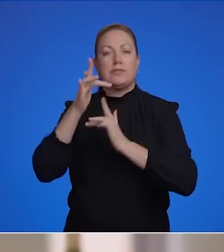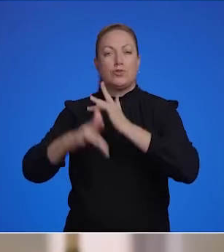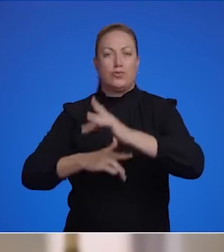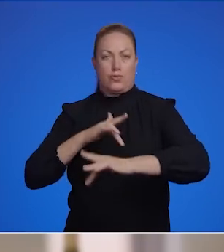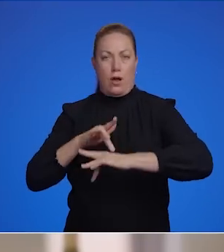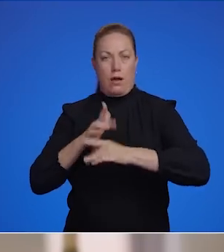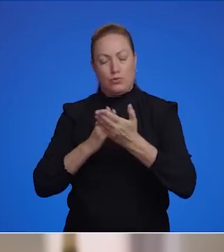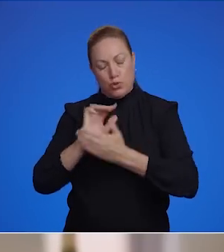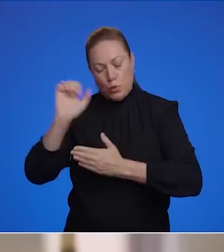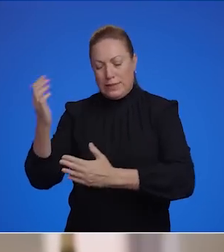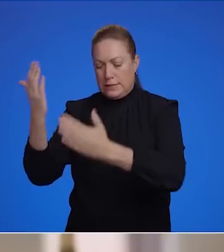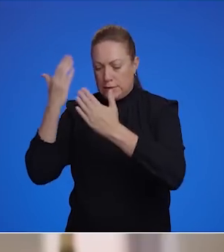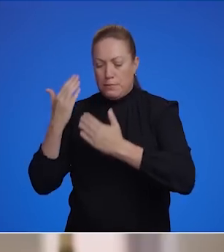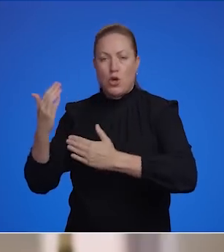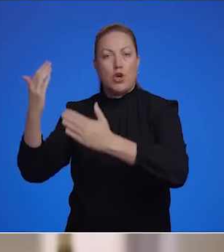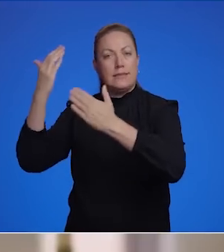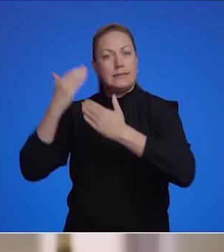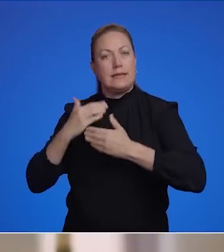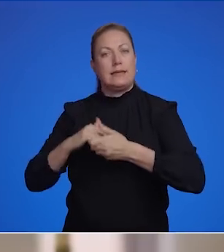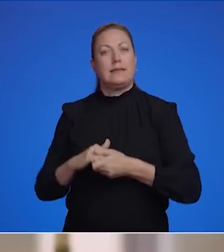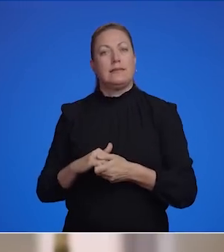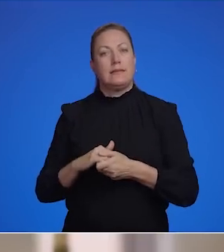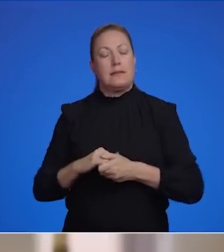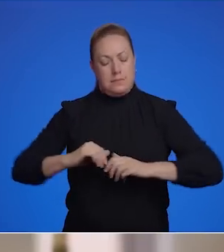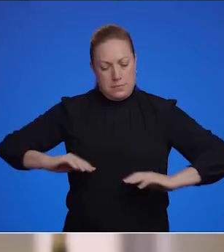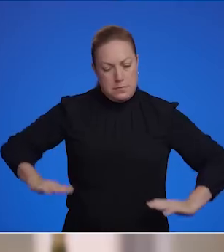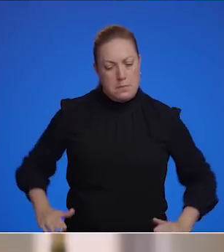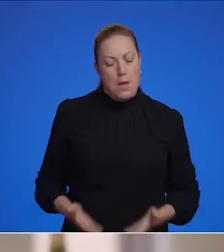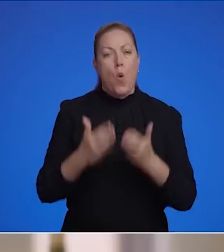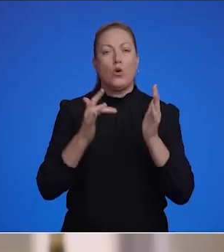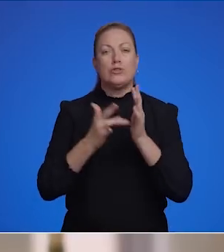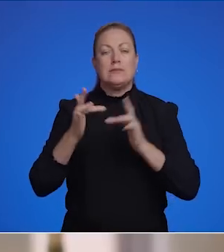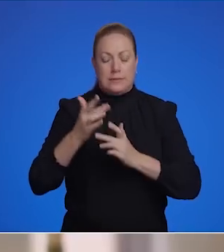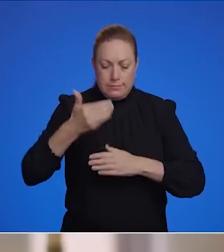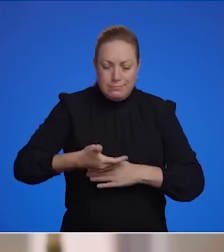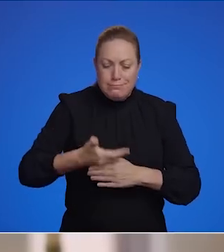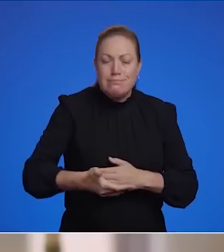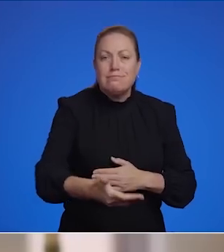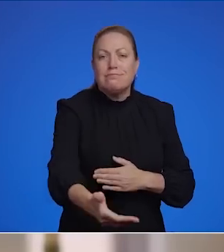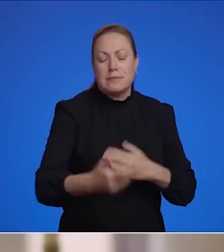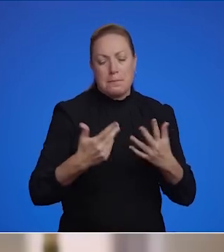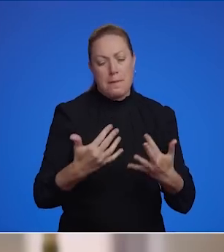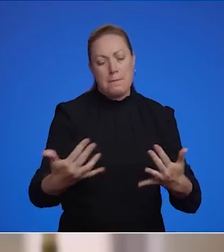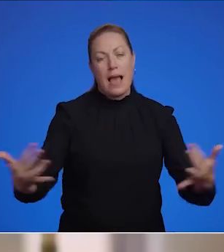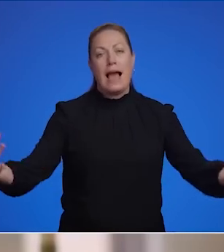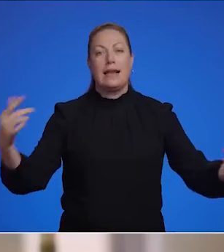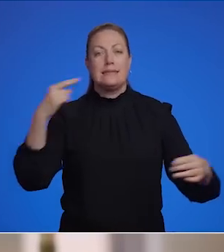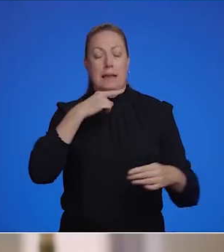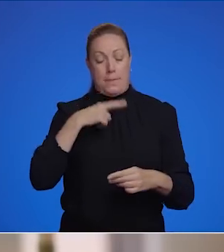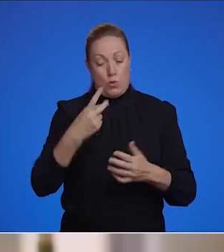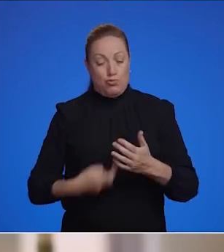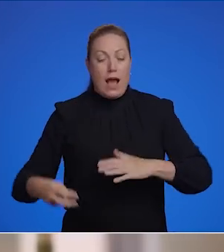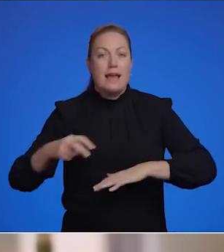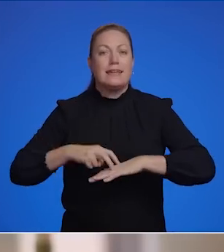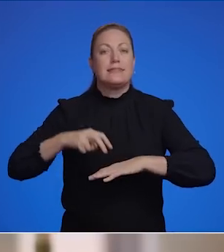his great mercy has given us a new birth as his sons by raising Jesus Christ from the dead, so that we